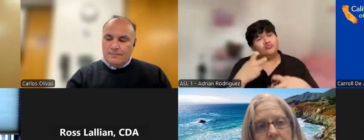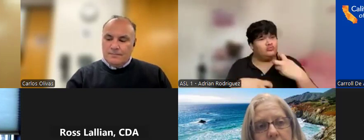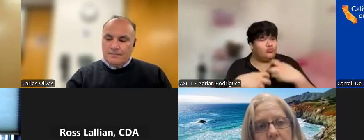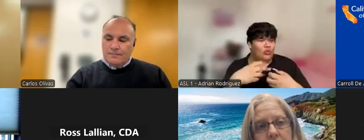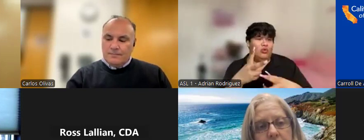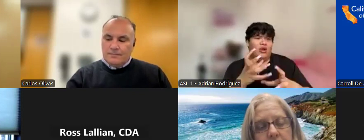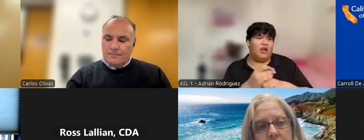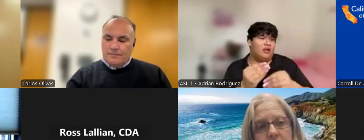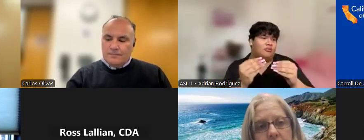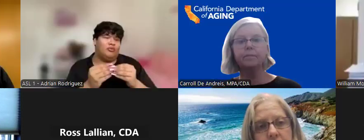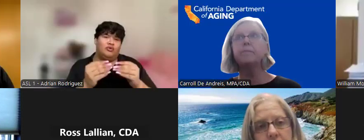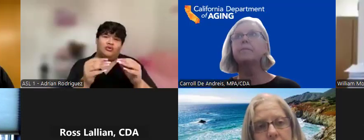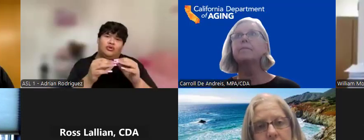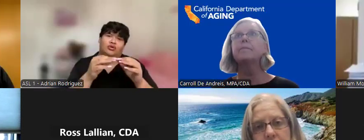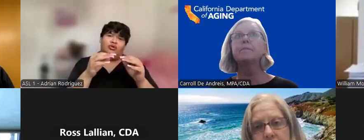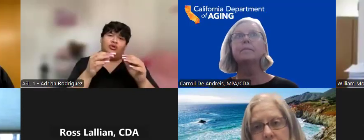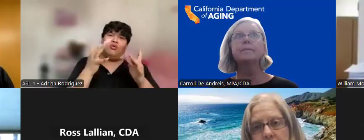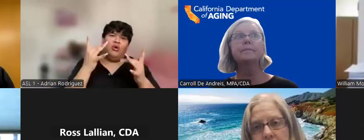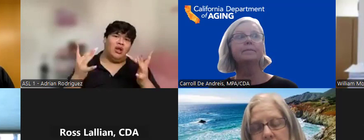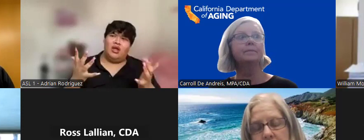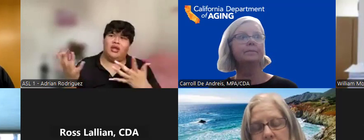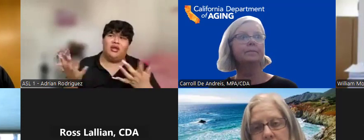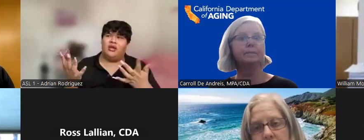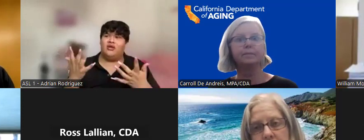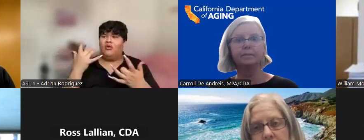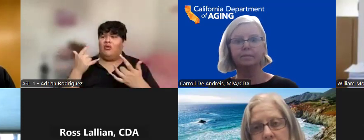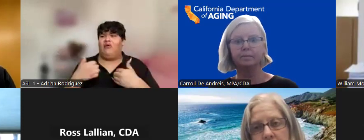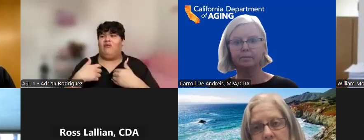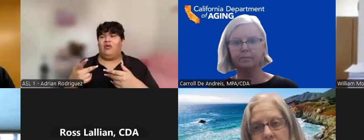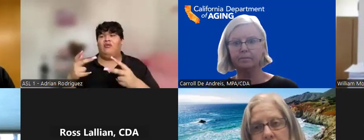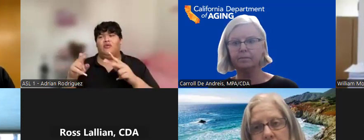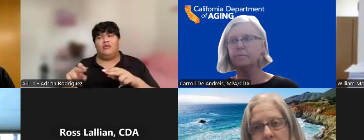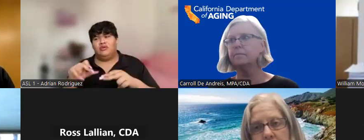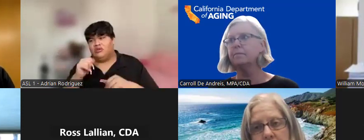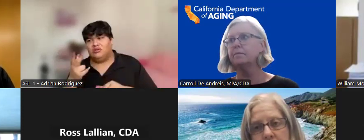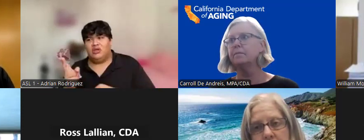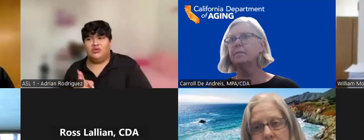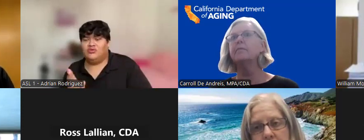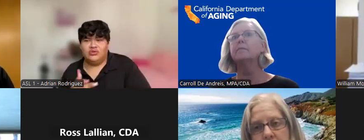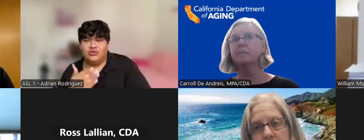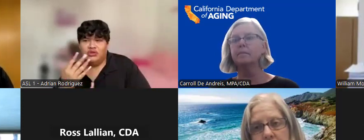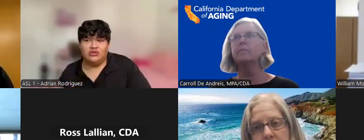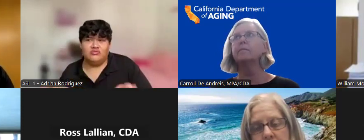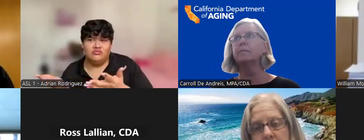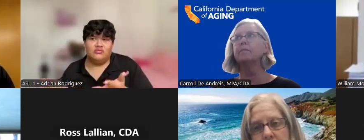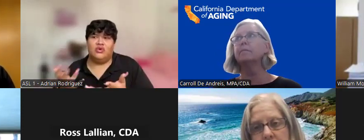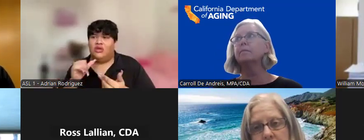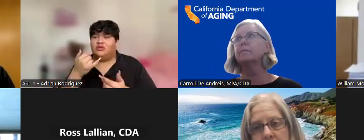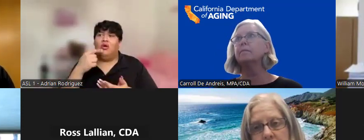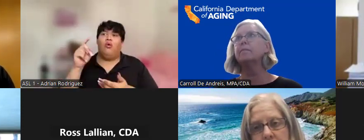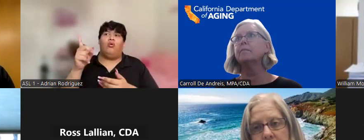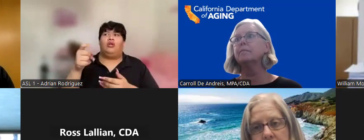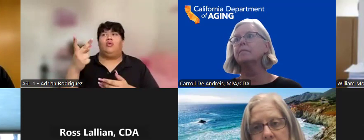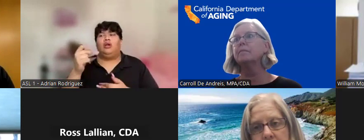the screening. I just want to know why, if we have this resource, it's not being used effectively, because I think it's not only not okay